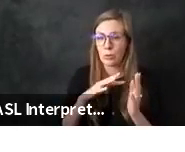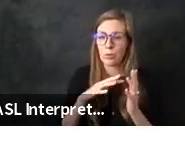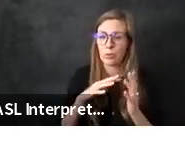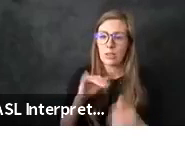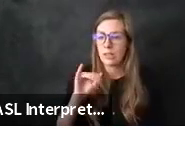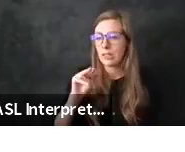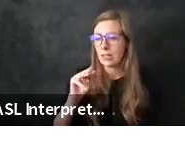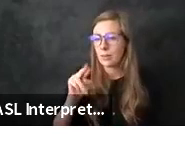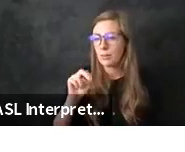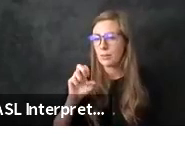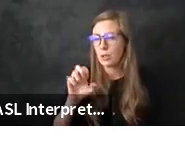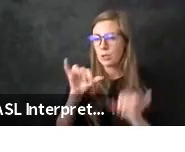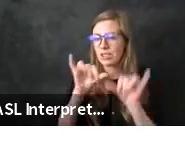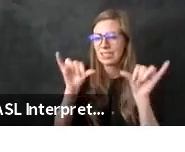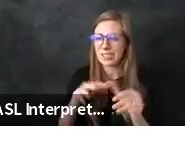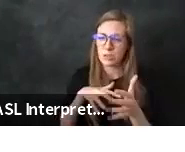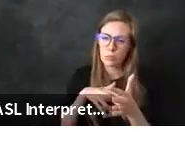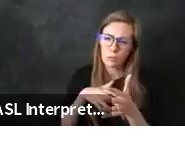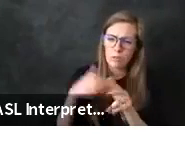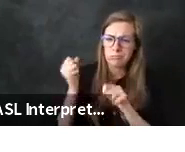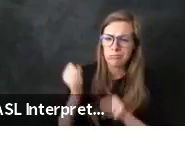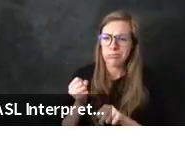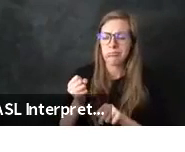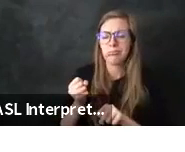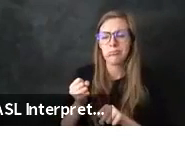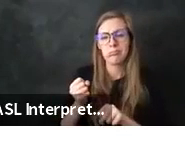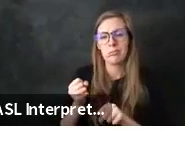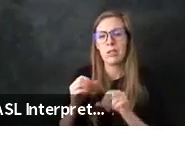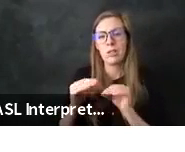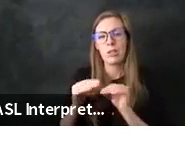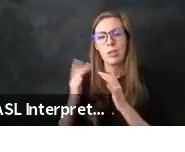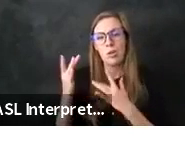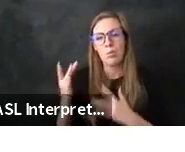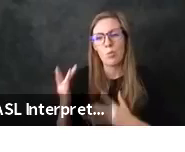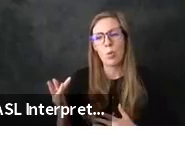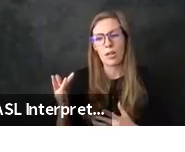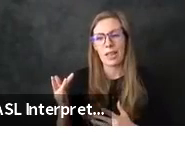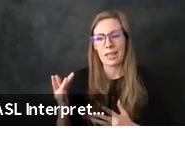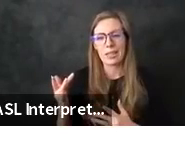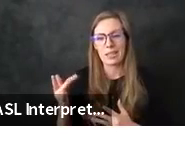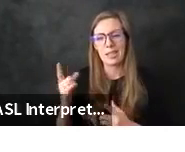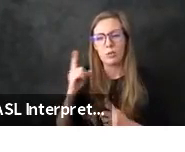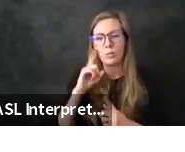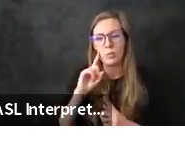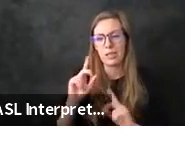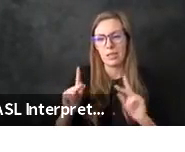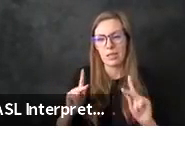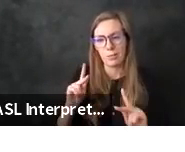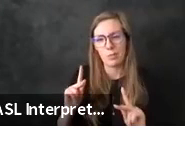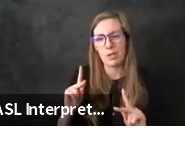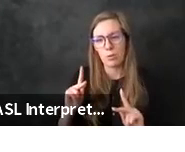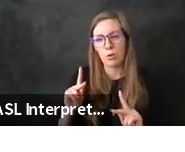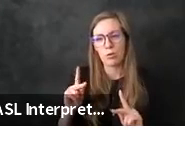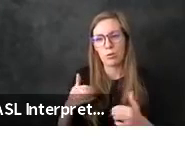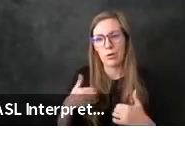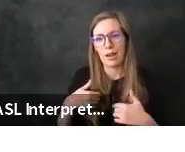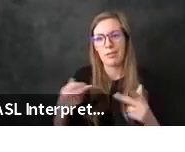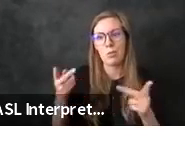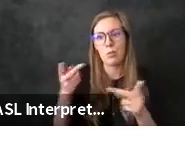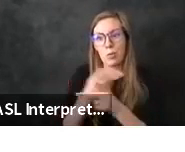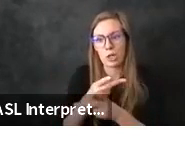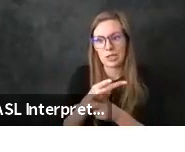immunocompromised are more likely to make up the breakthrough cases or have breakthrough infection.